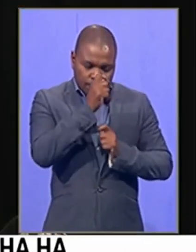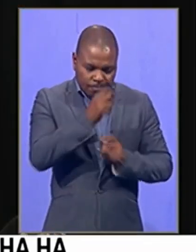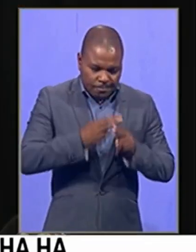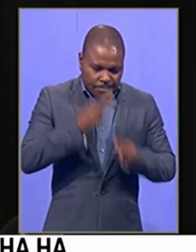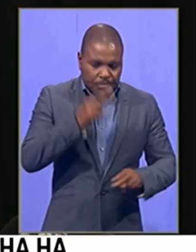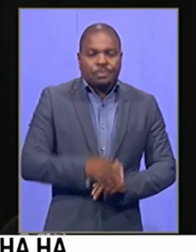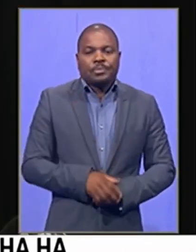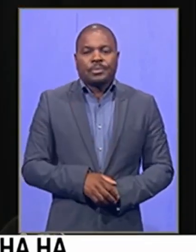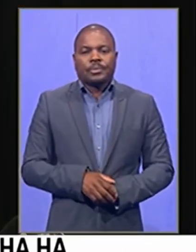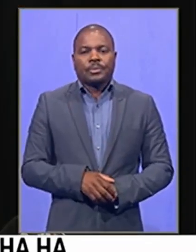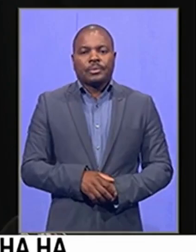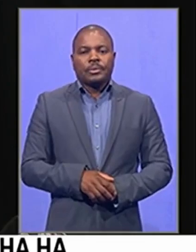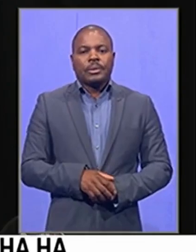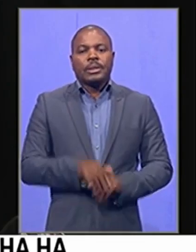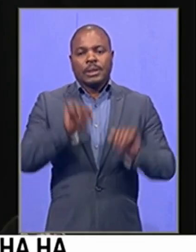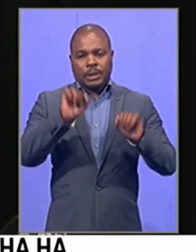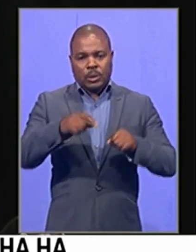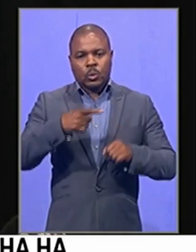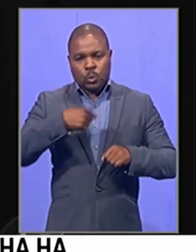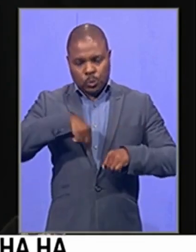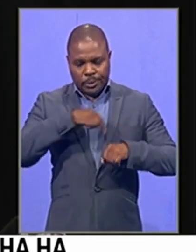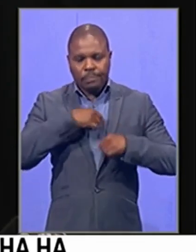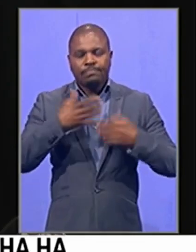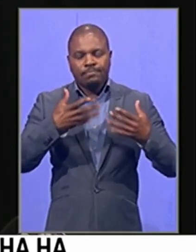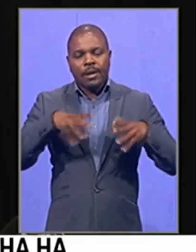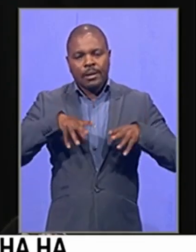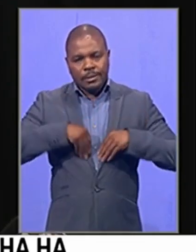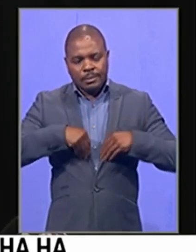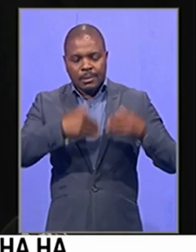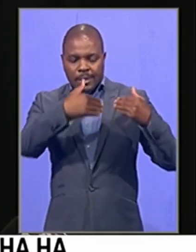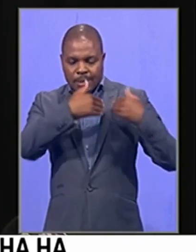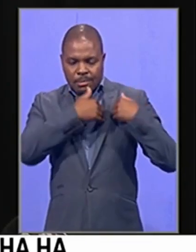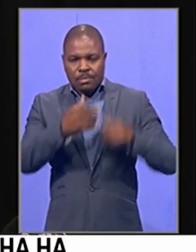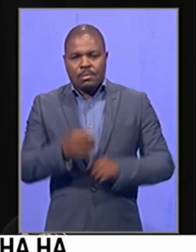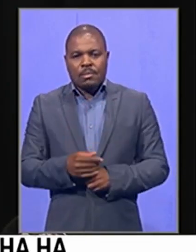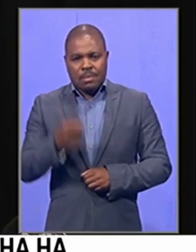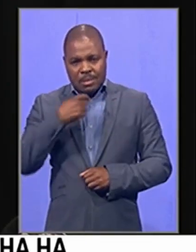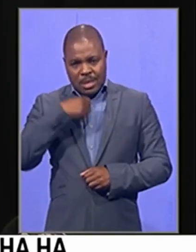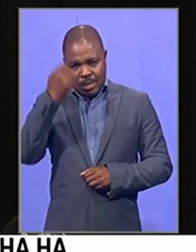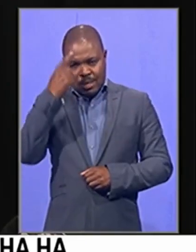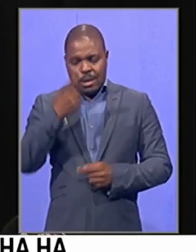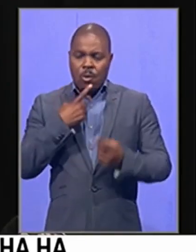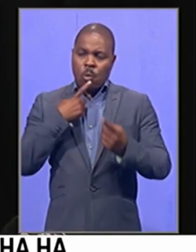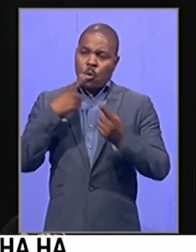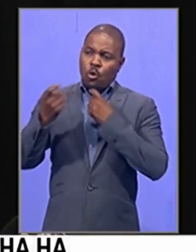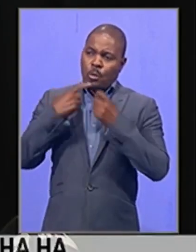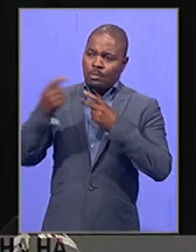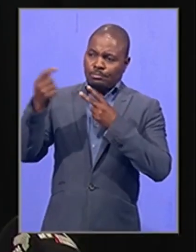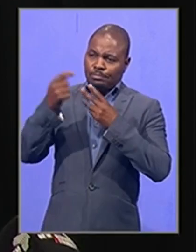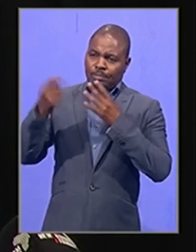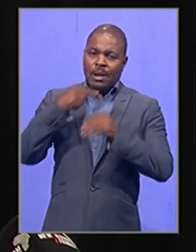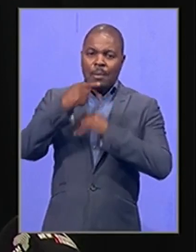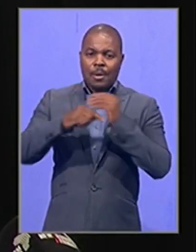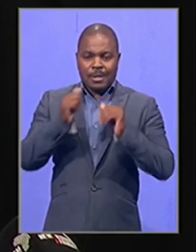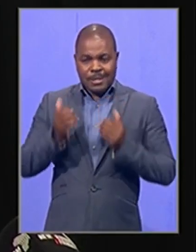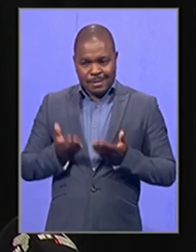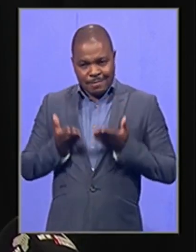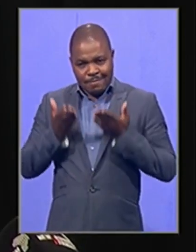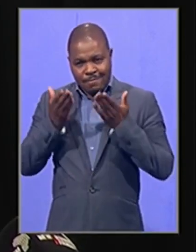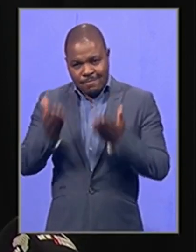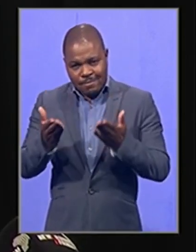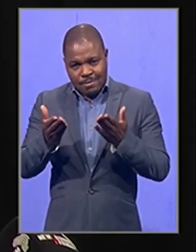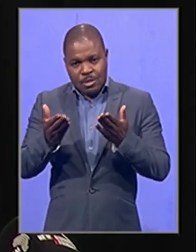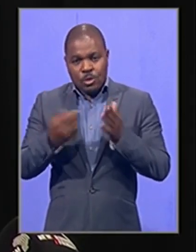We are open to be held accountable. We understand that the complaints that you are bringing to us about our services